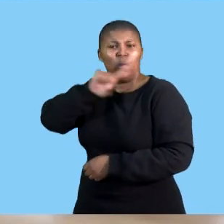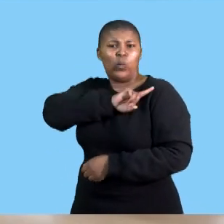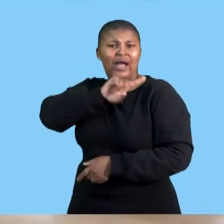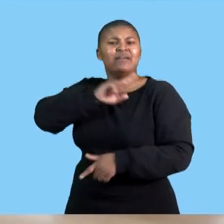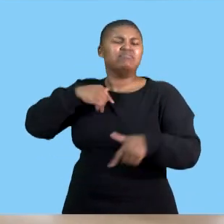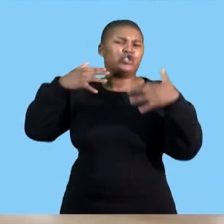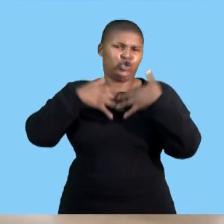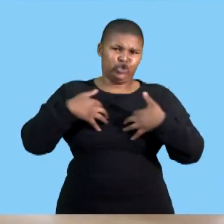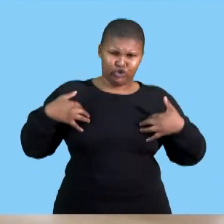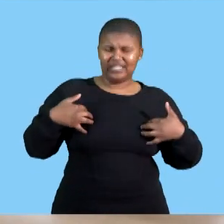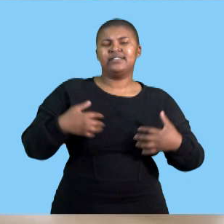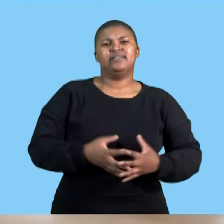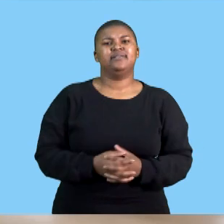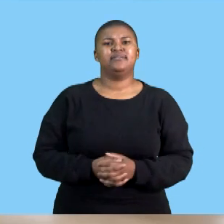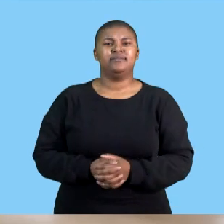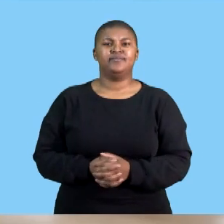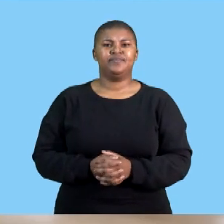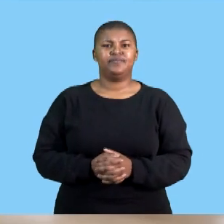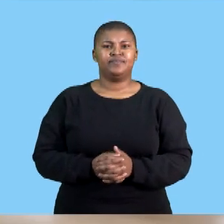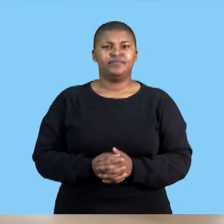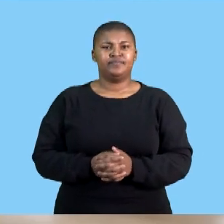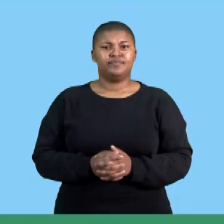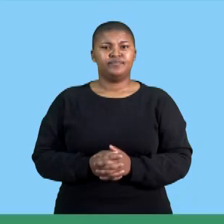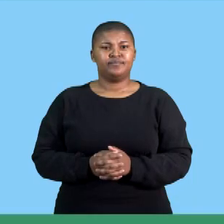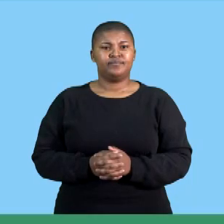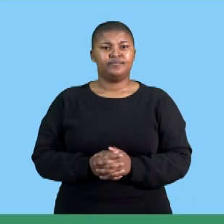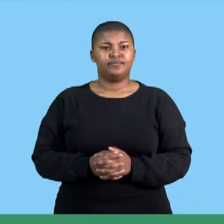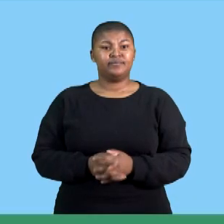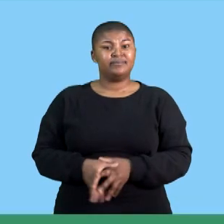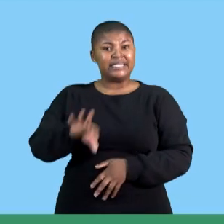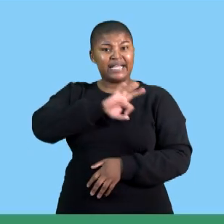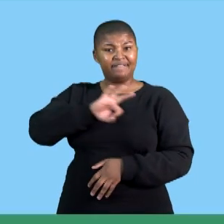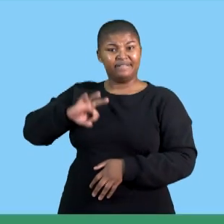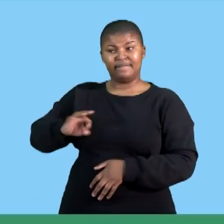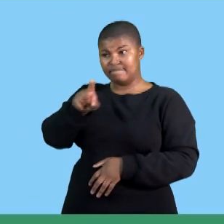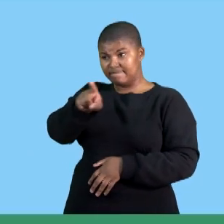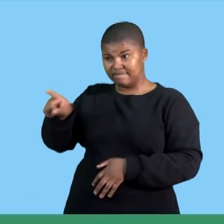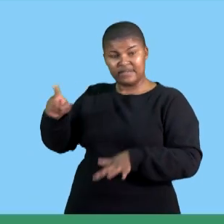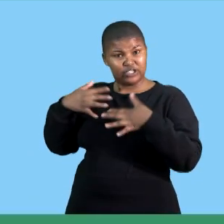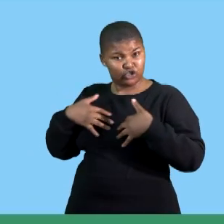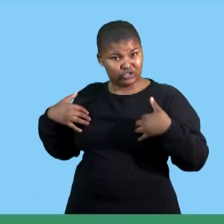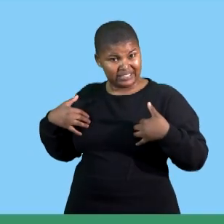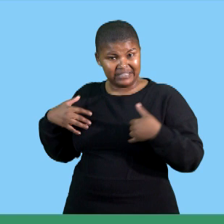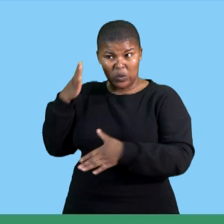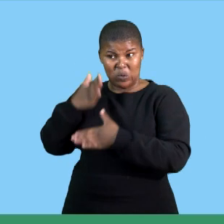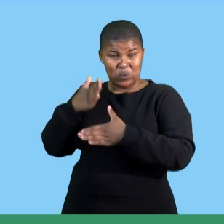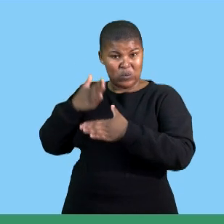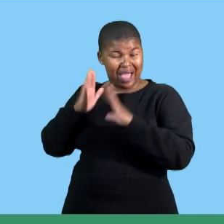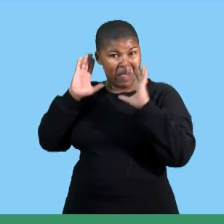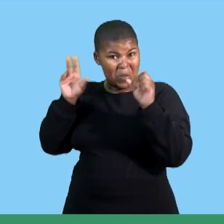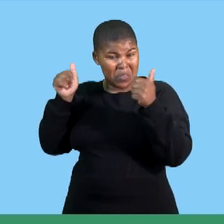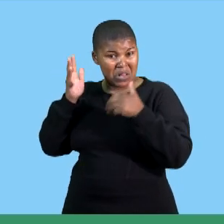through as a result of stress. Stressed employees may also lead to poor service